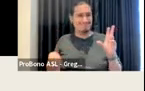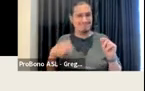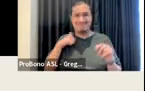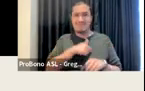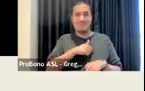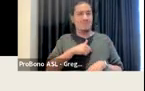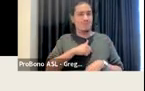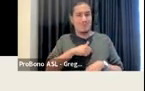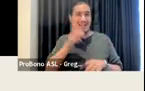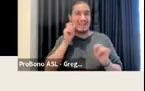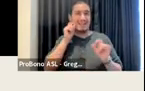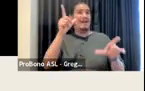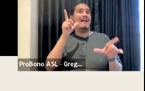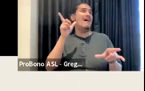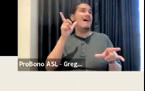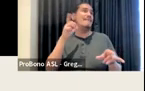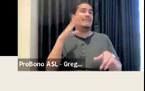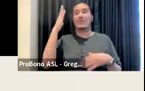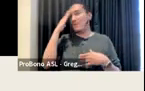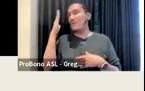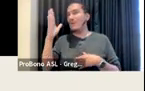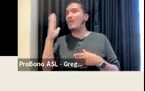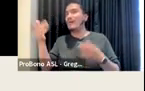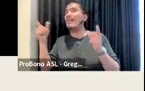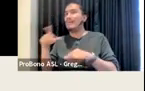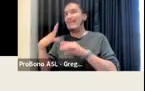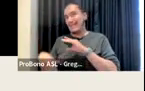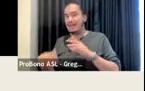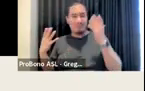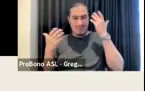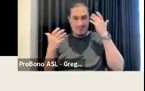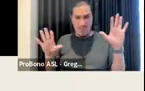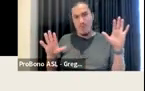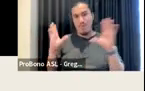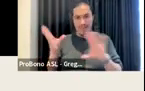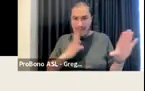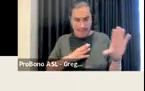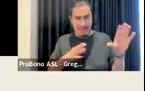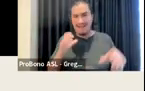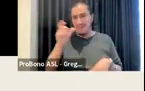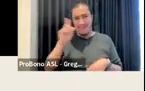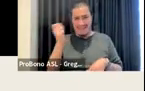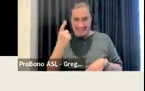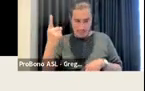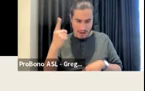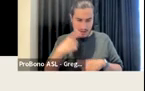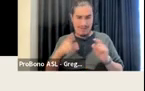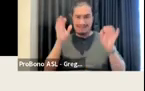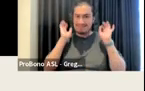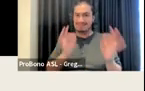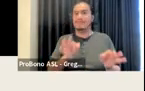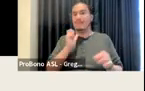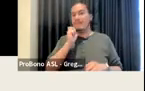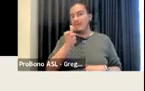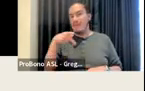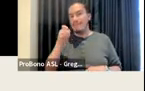day what is going to happen at the end of the day, even if we have our day scheduled out. I don't think anybody does, quite frankly, but I definitely, especially not people